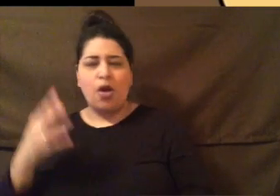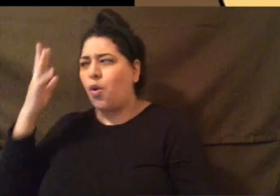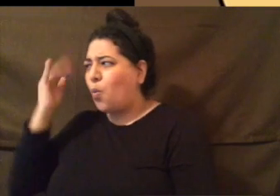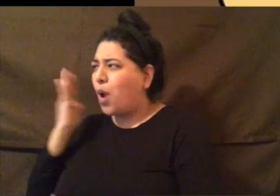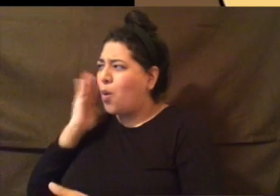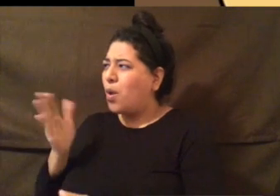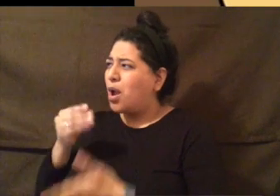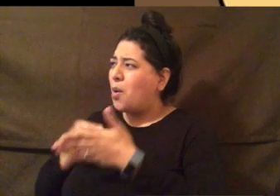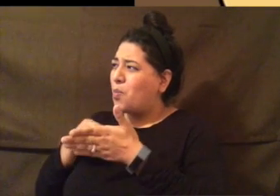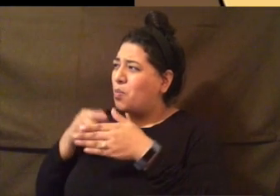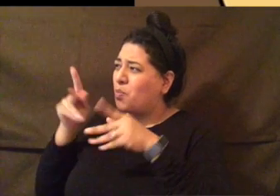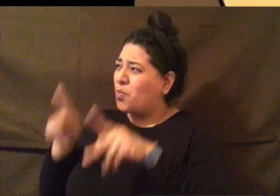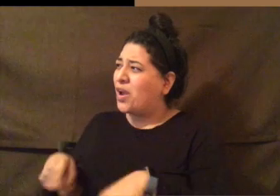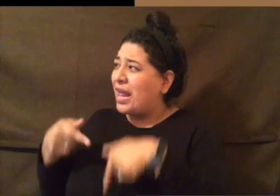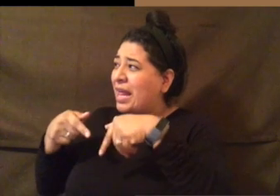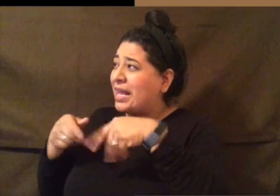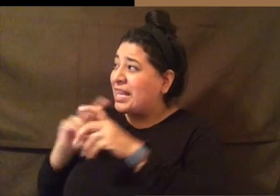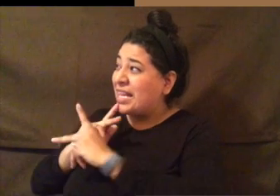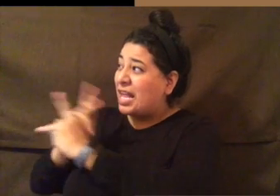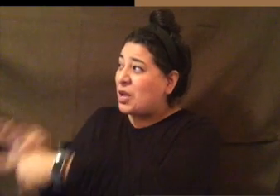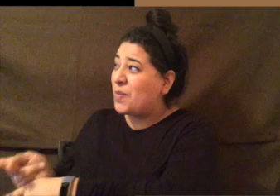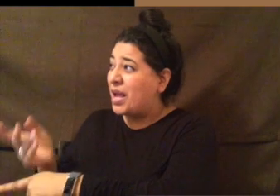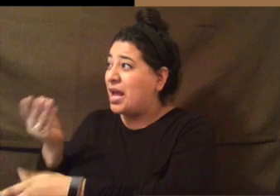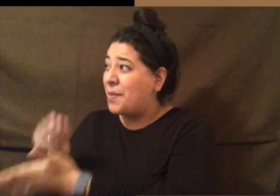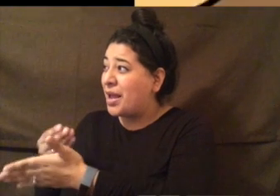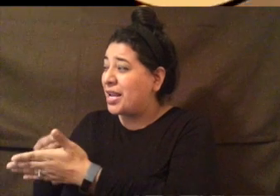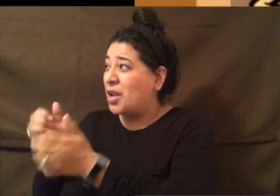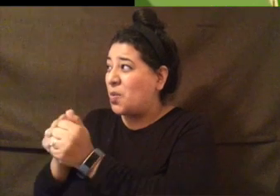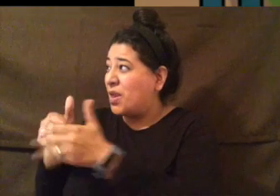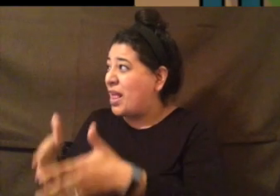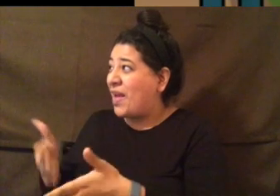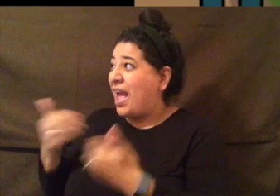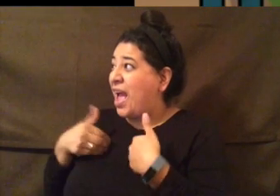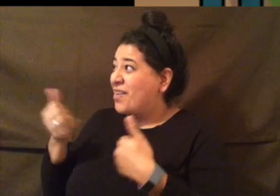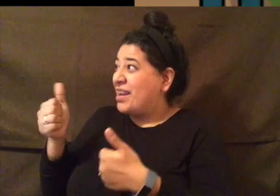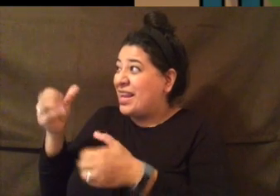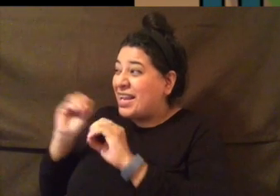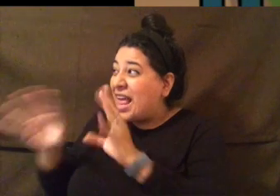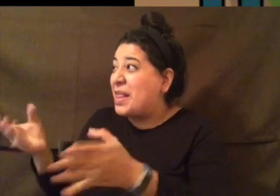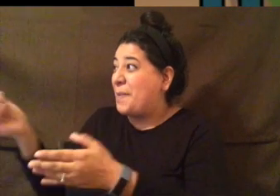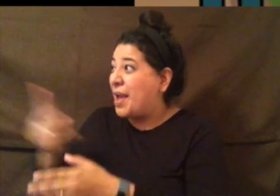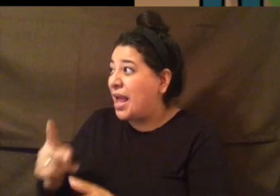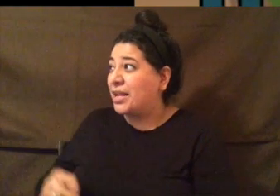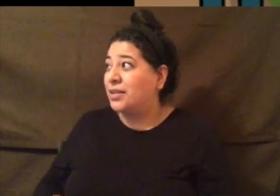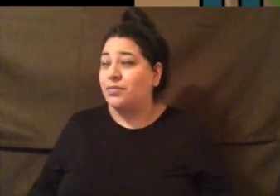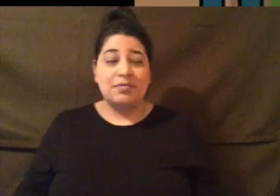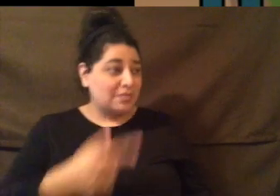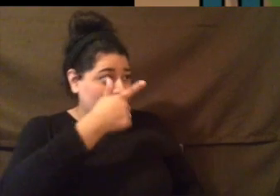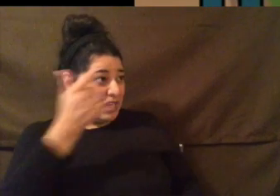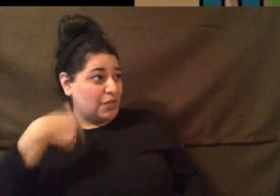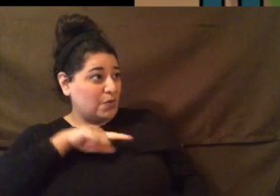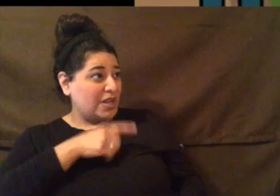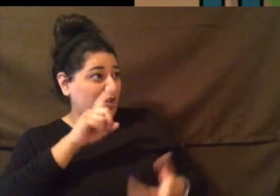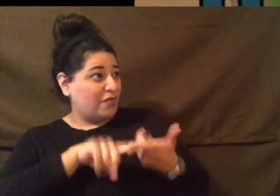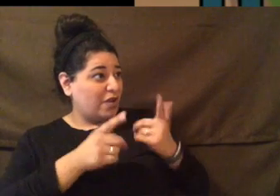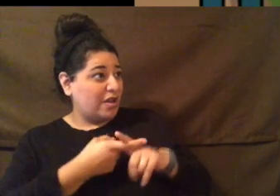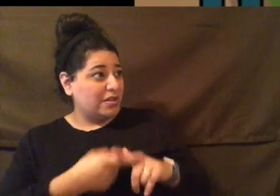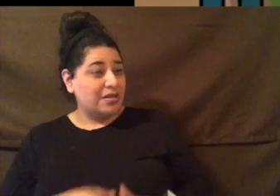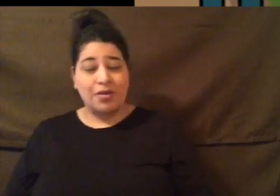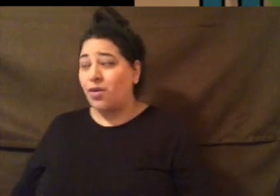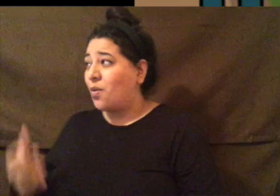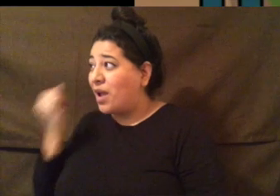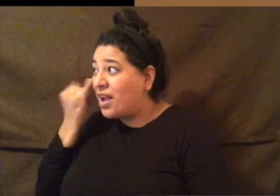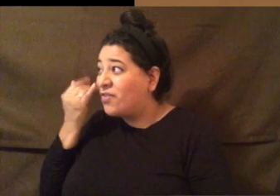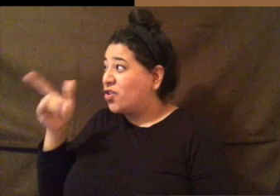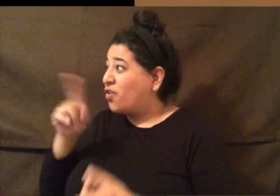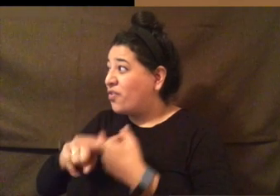money without getting something in return? Because they are your friend. What if your friends won't let you borrow any money? Where will you go then? I guess I can go